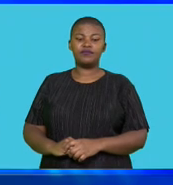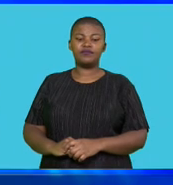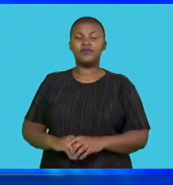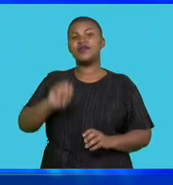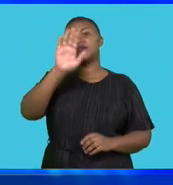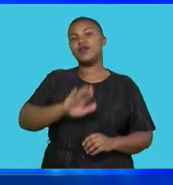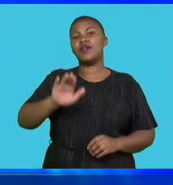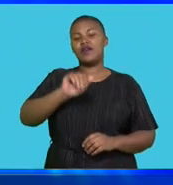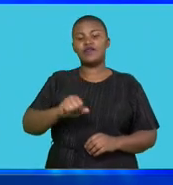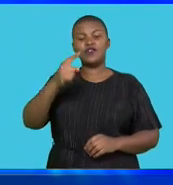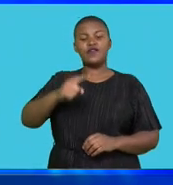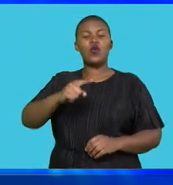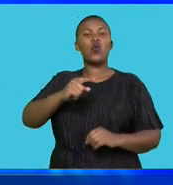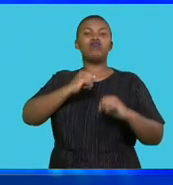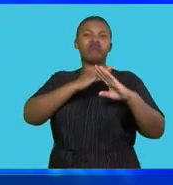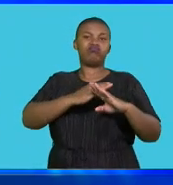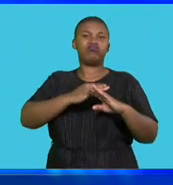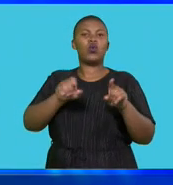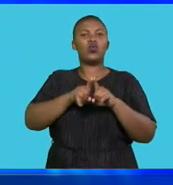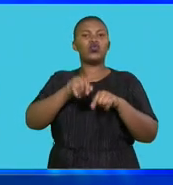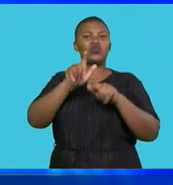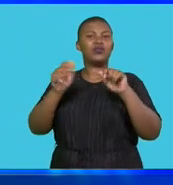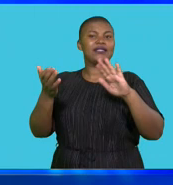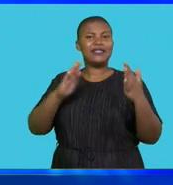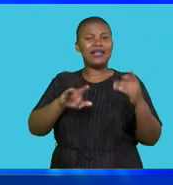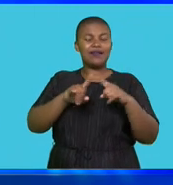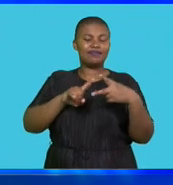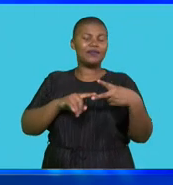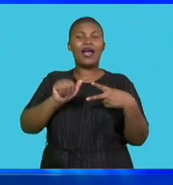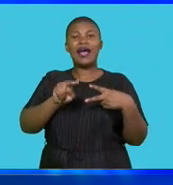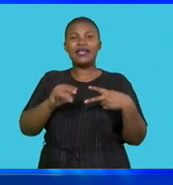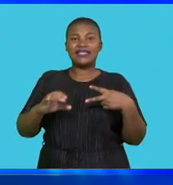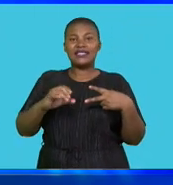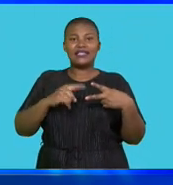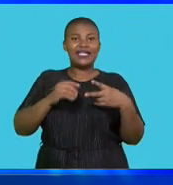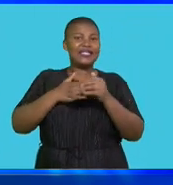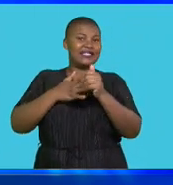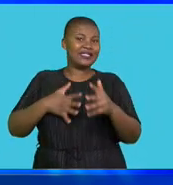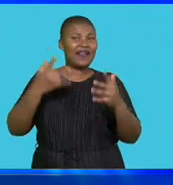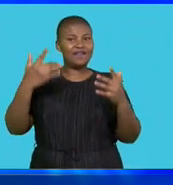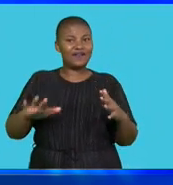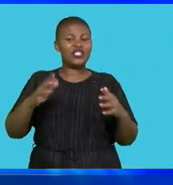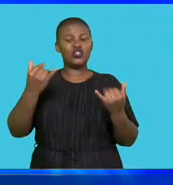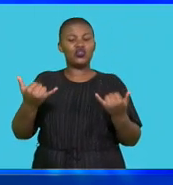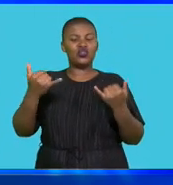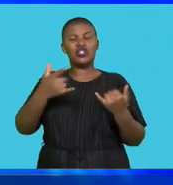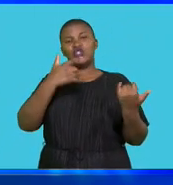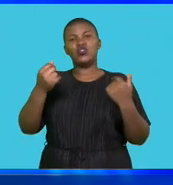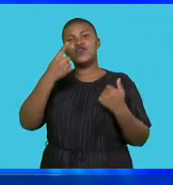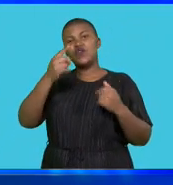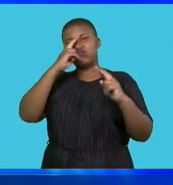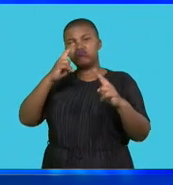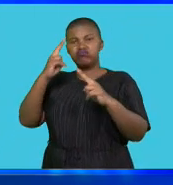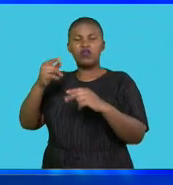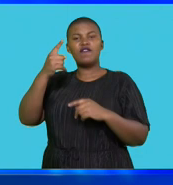The South African Ministry of Defence and Military Veterans, alongside the leadership of the African National Congress, led a wreath-laying ceremony for the Umkhonto